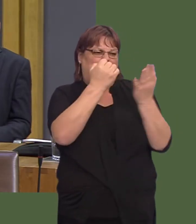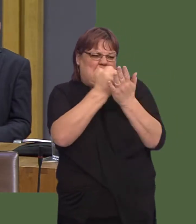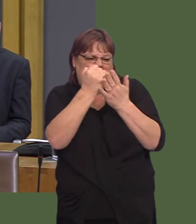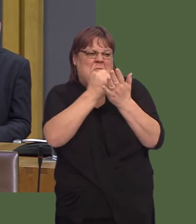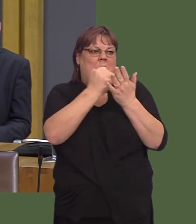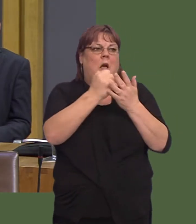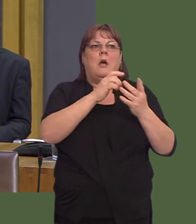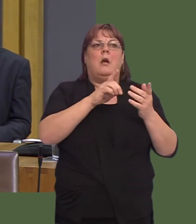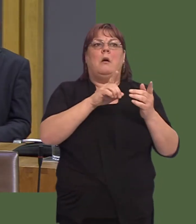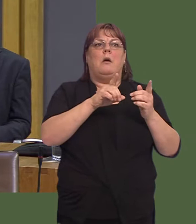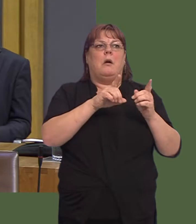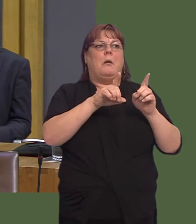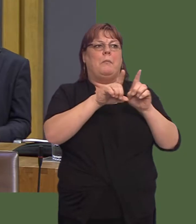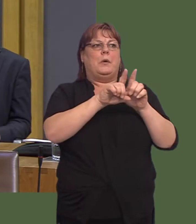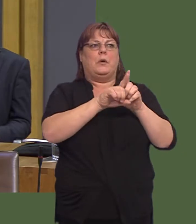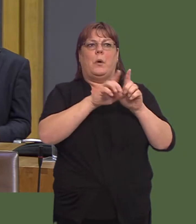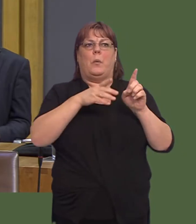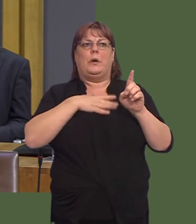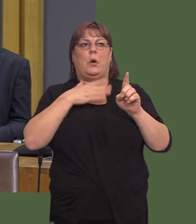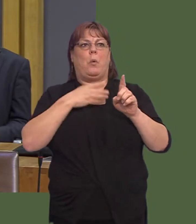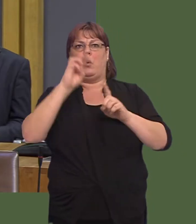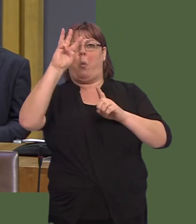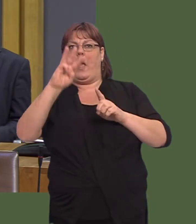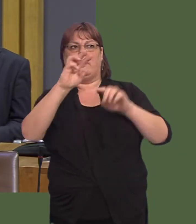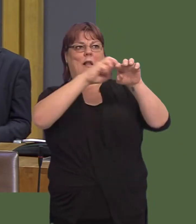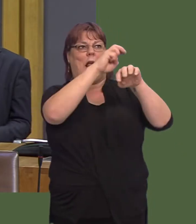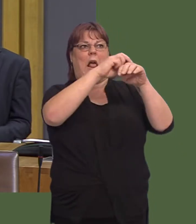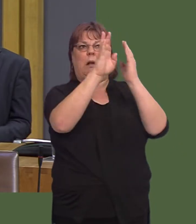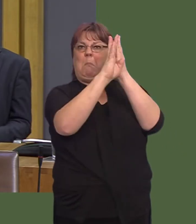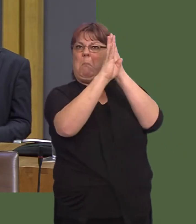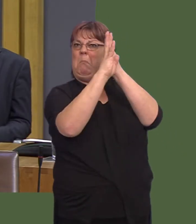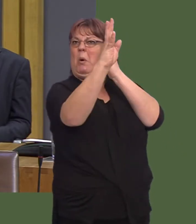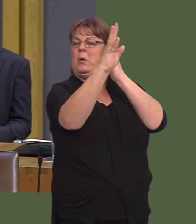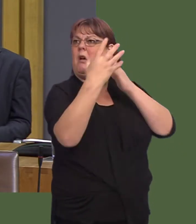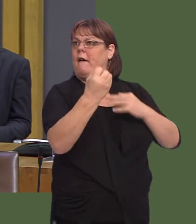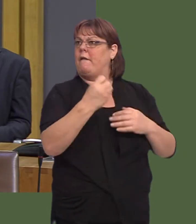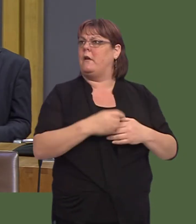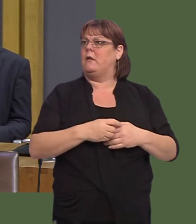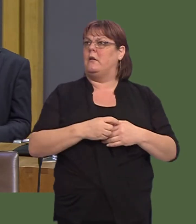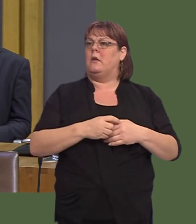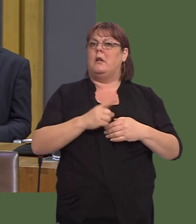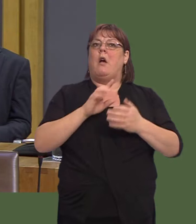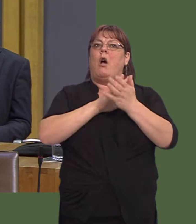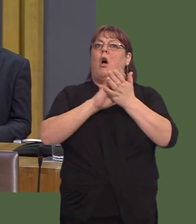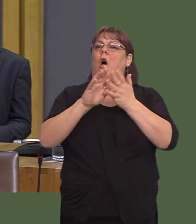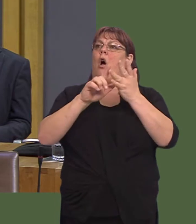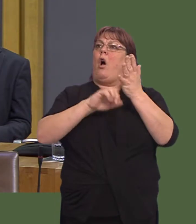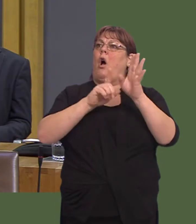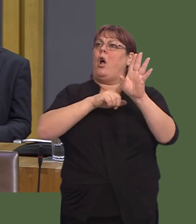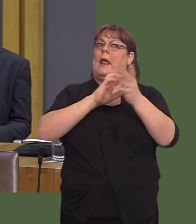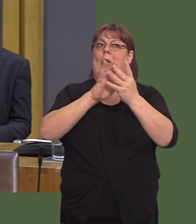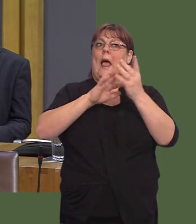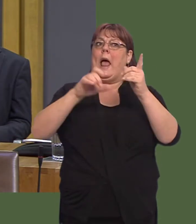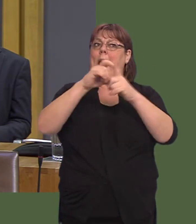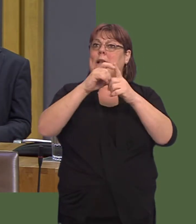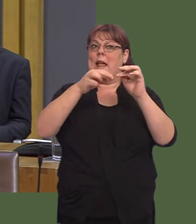barriers between Wales and our nearest neighbours. Barriers will be bad news for the port of Holyhead, as we've heard